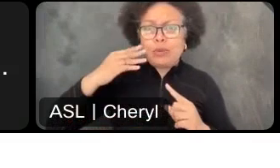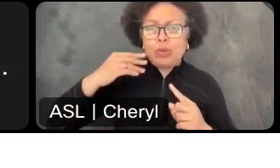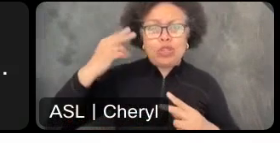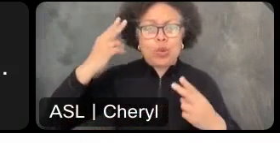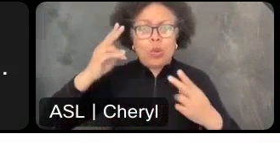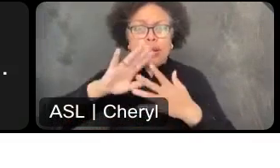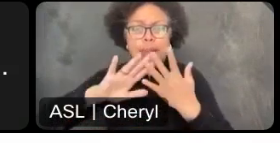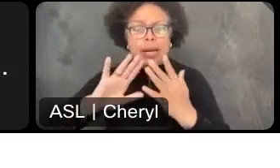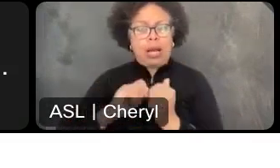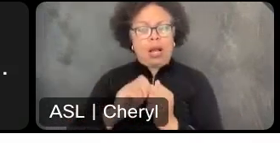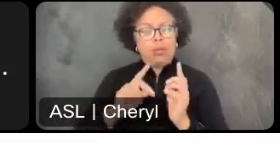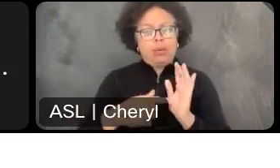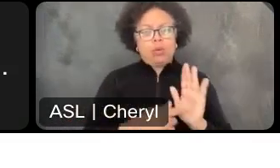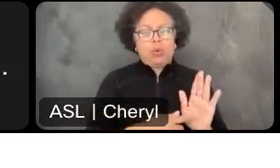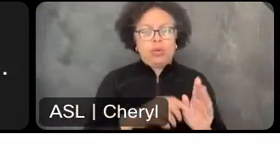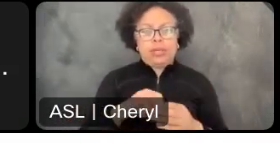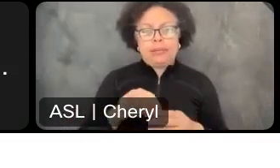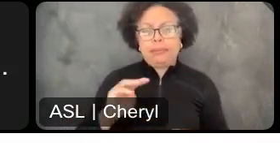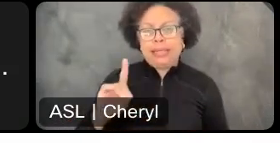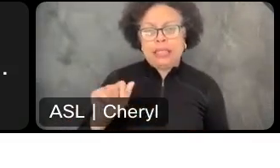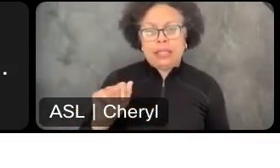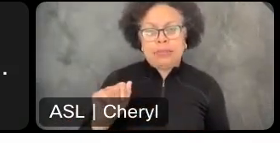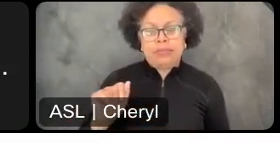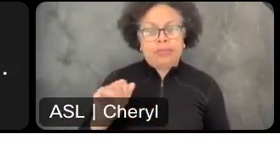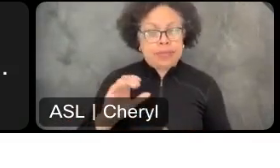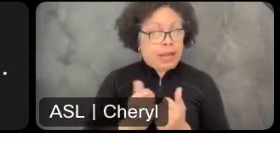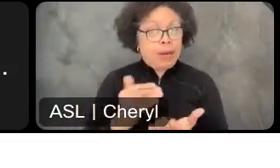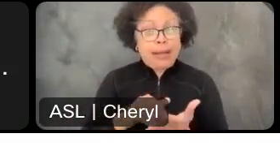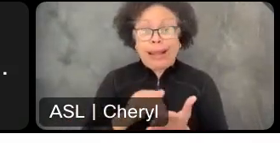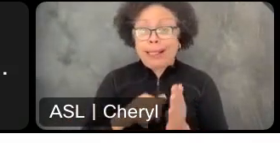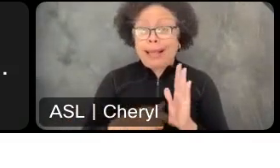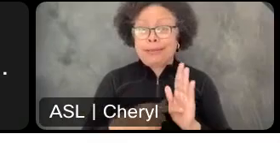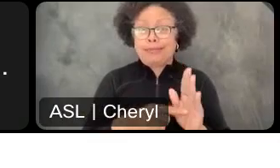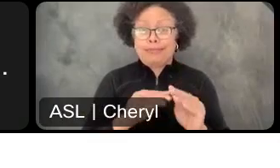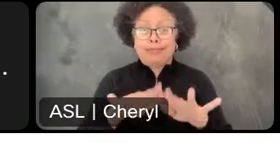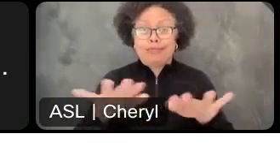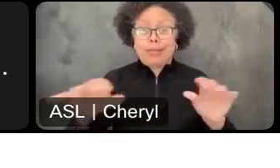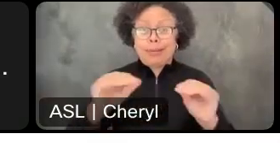these portrayals reinforce stigma and bias.